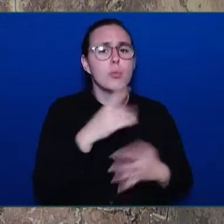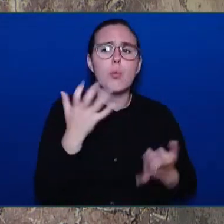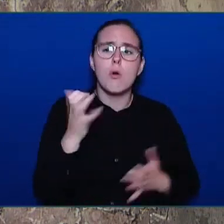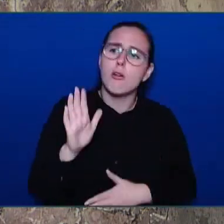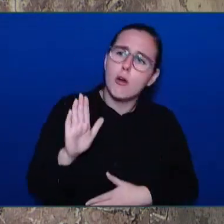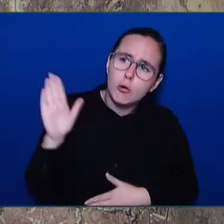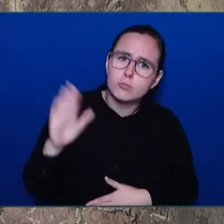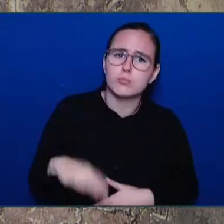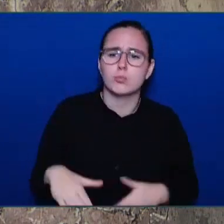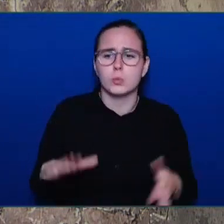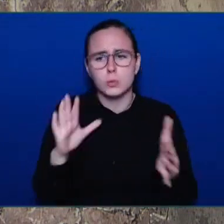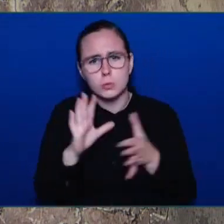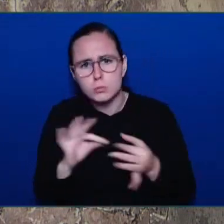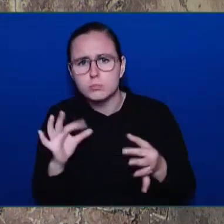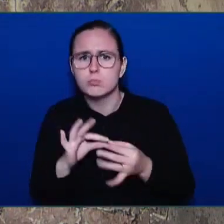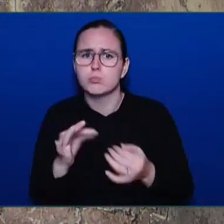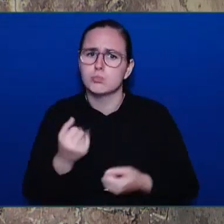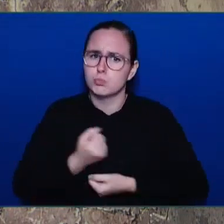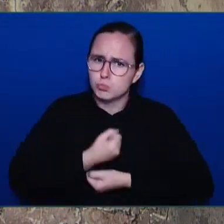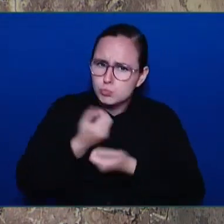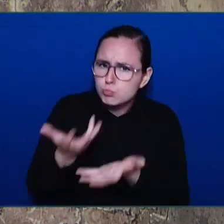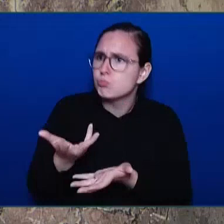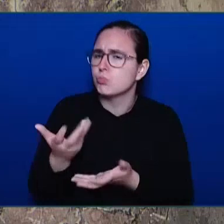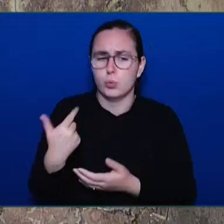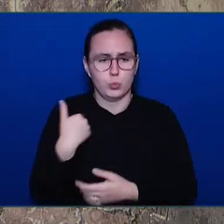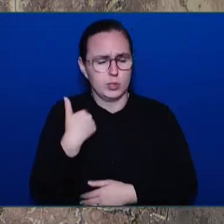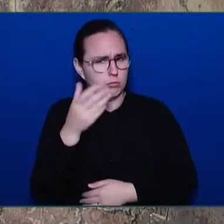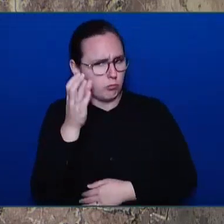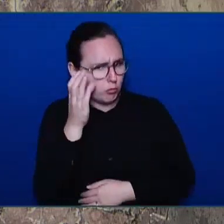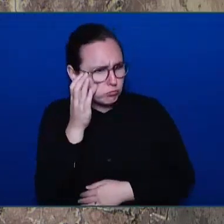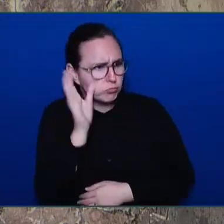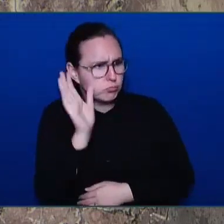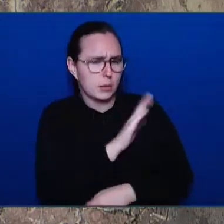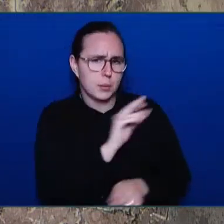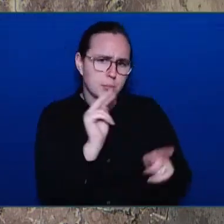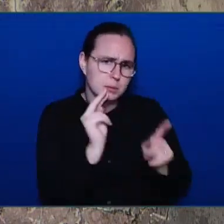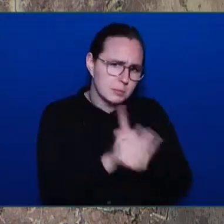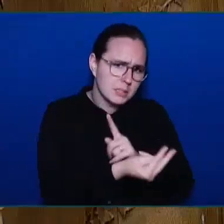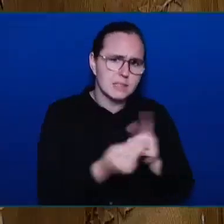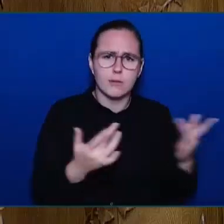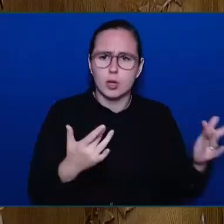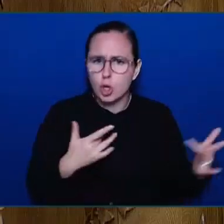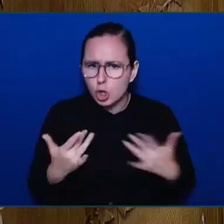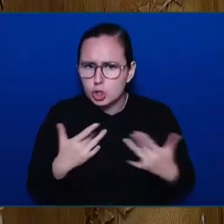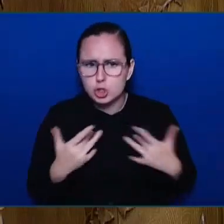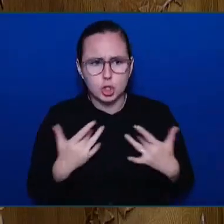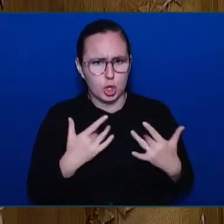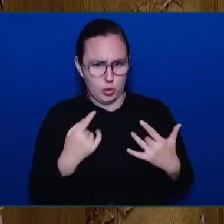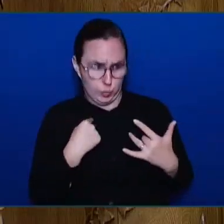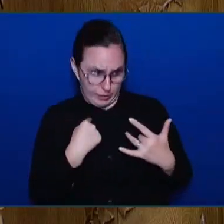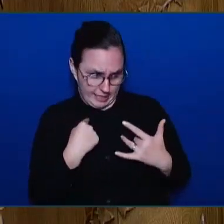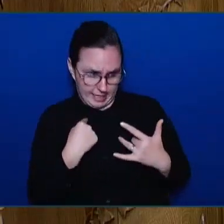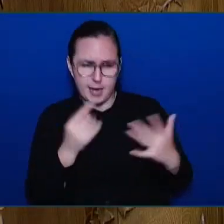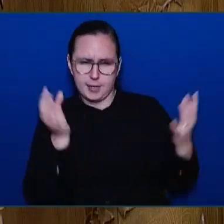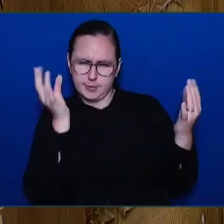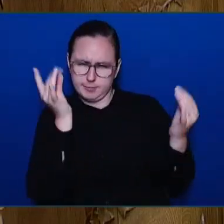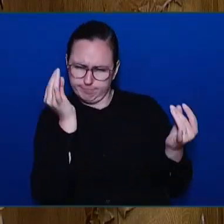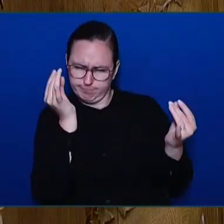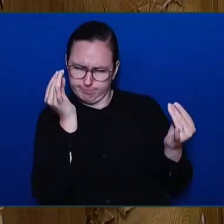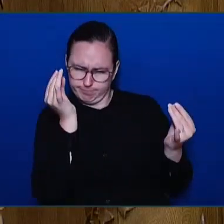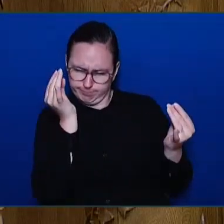and their concerns seriously and into account for the decision. Member for Vancouver-Langara, supplemental.